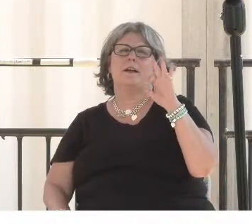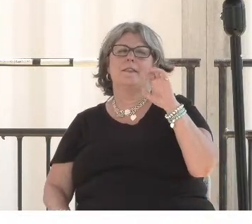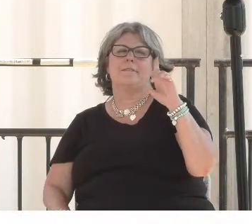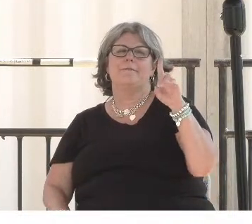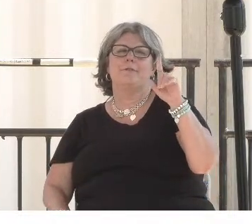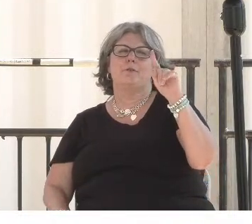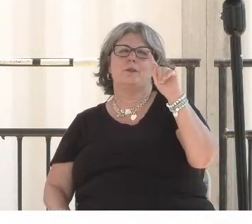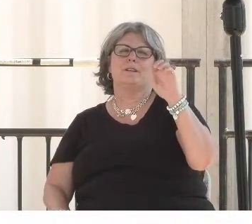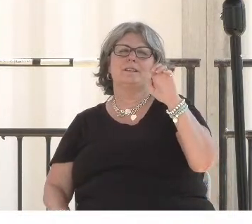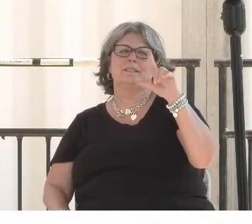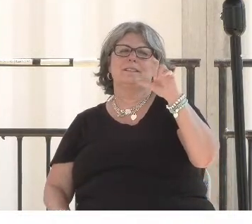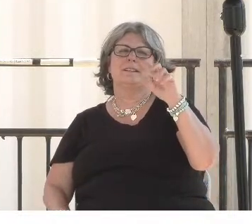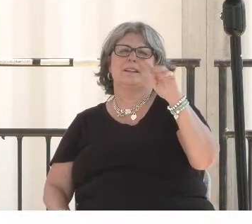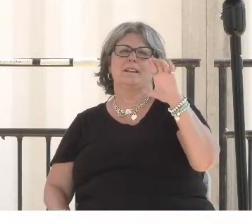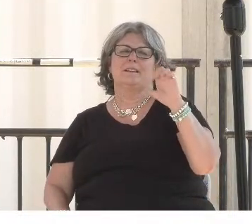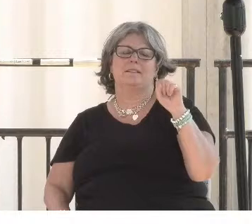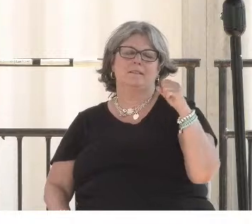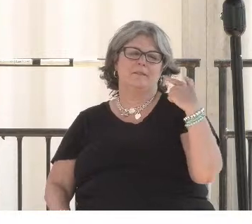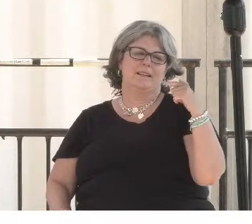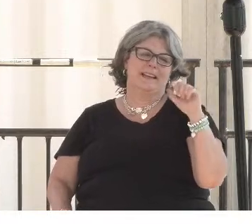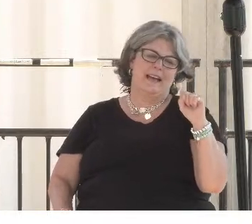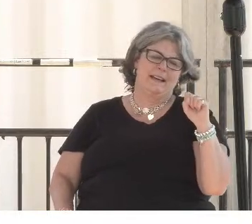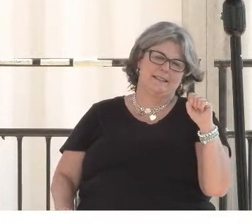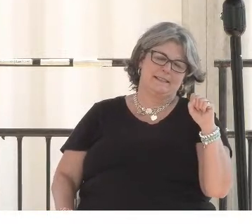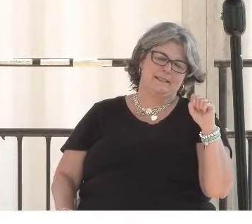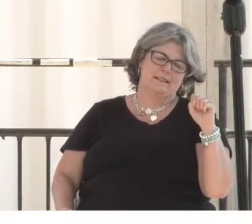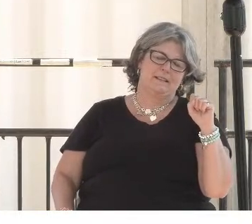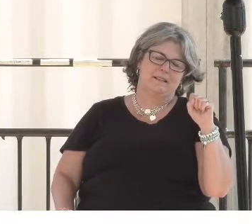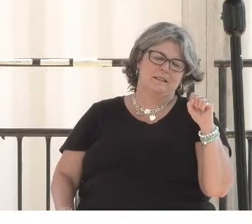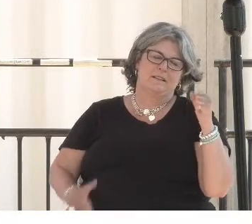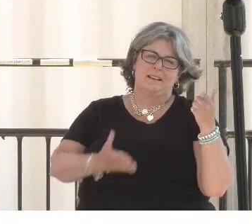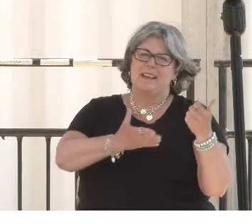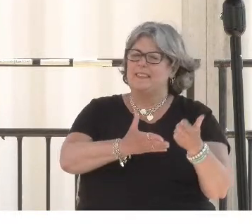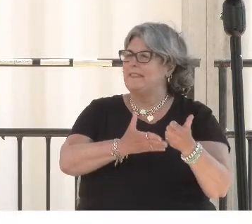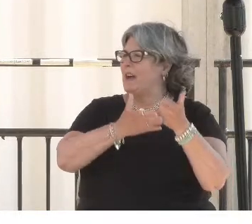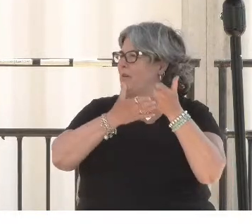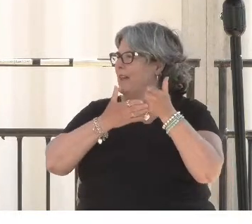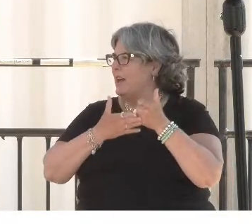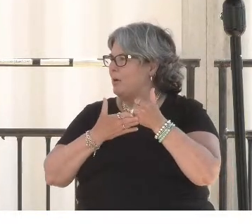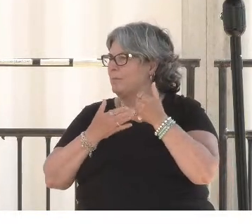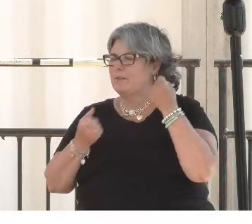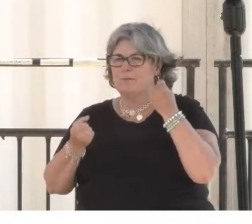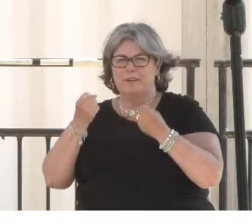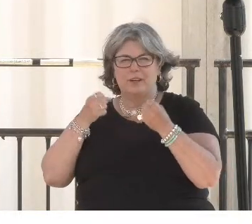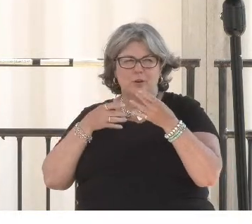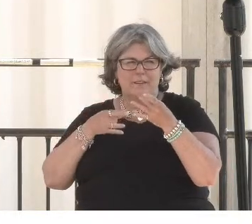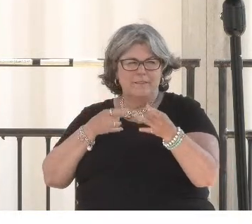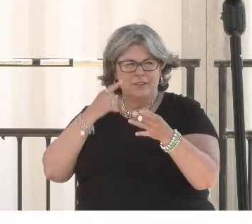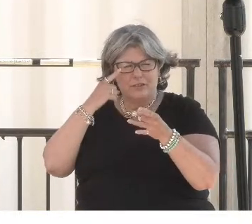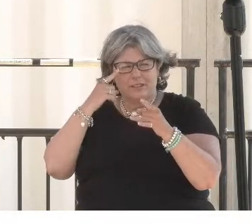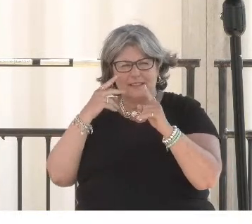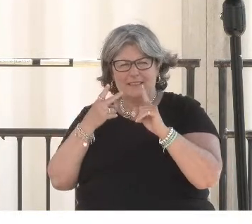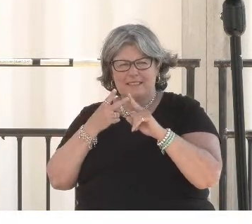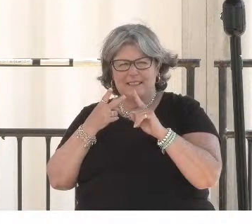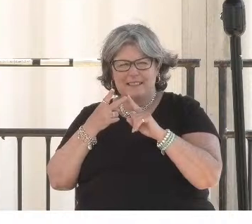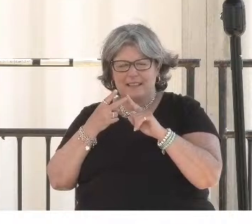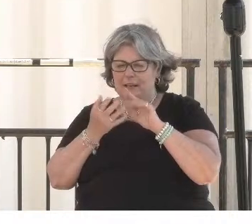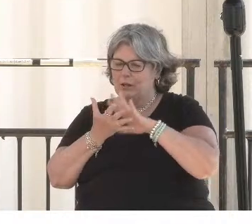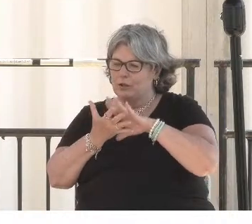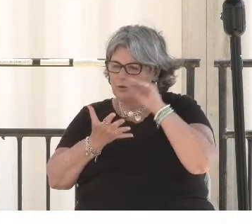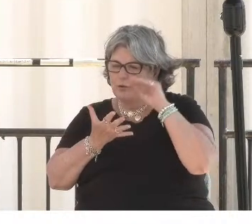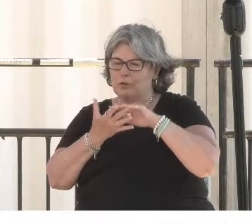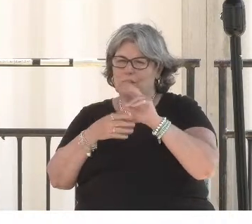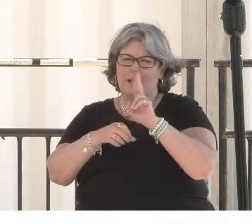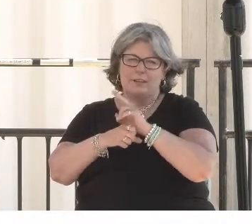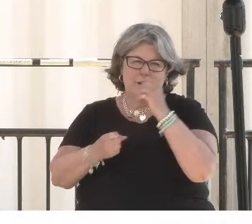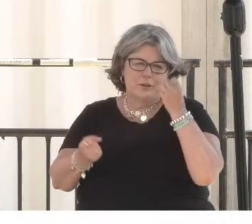on our gas-powered vehicles, so that we're looking at that to help us with vehicle efficiency, just to learn how we use our